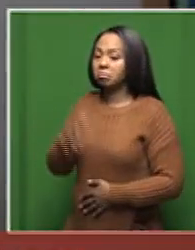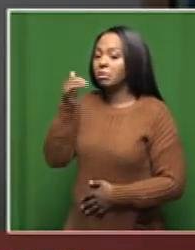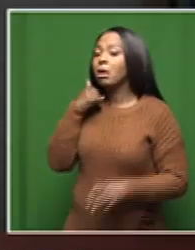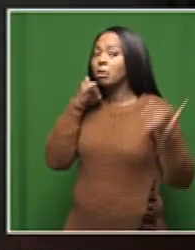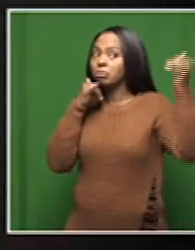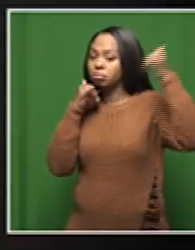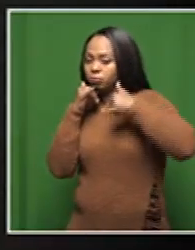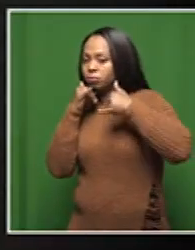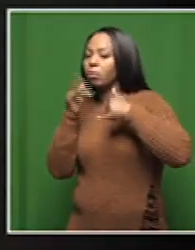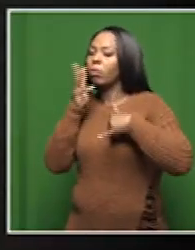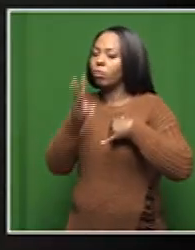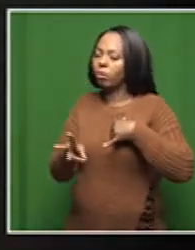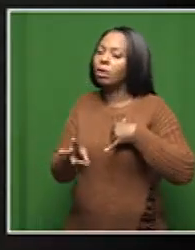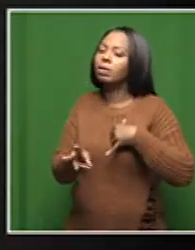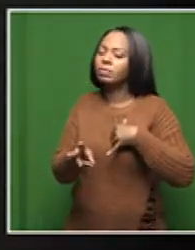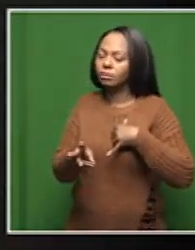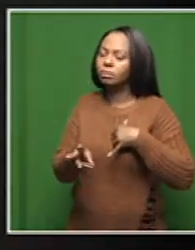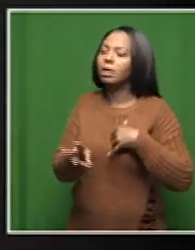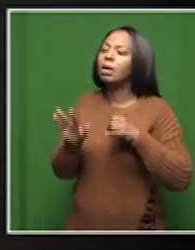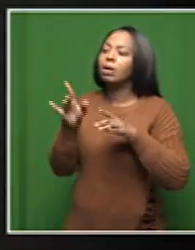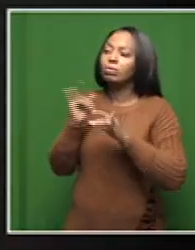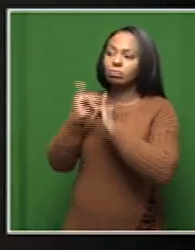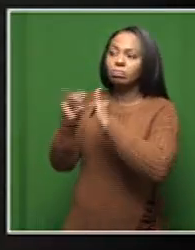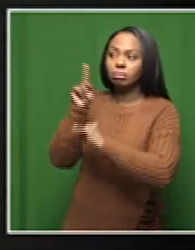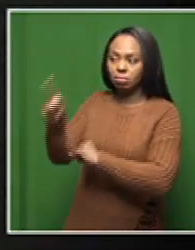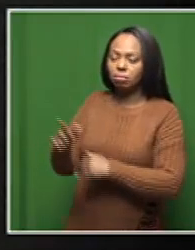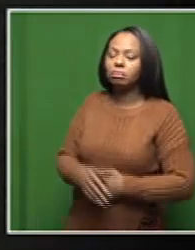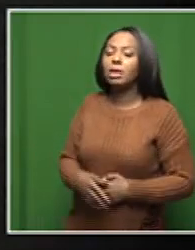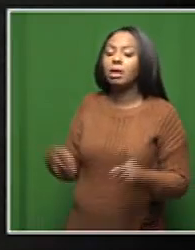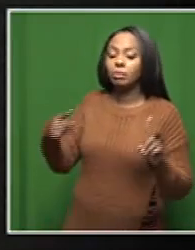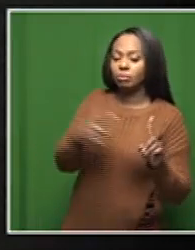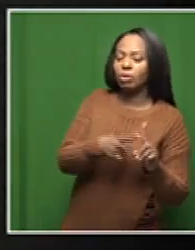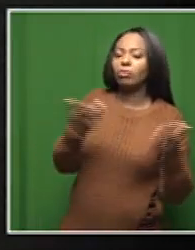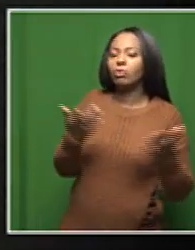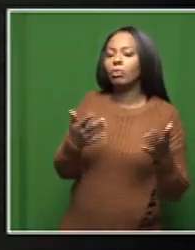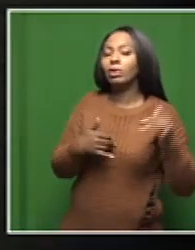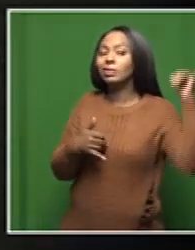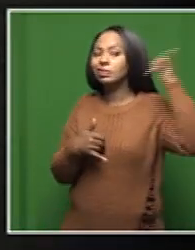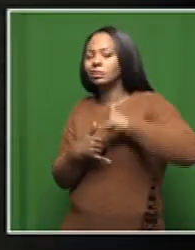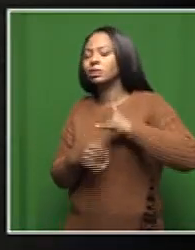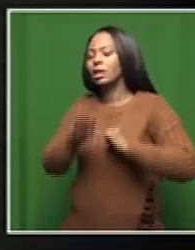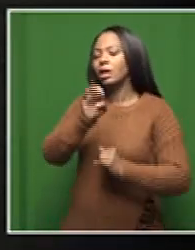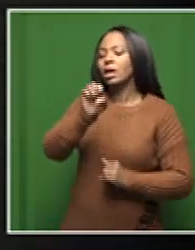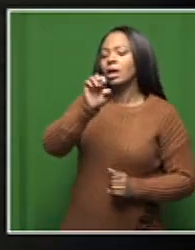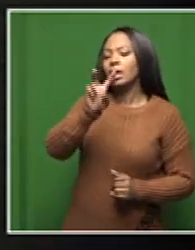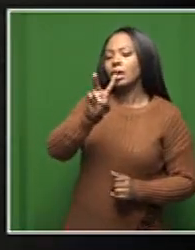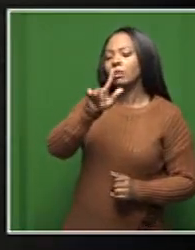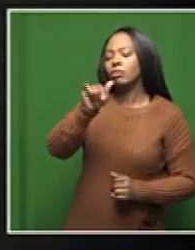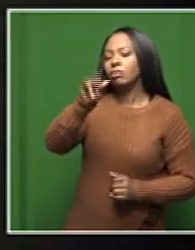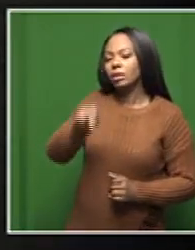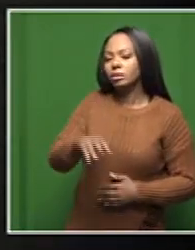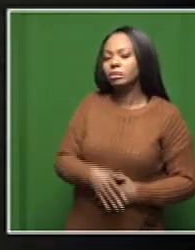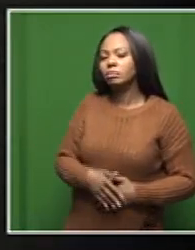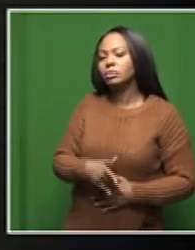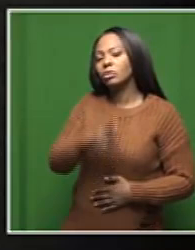coming through as we chat. And let's go to Evelyn, who's in Cape Town. Evelyn, a very good morning to you. What would you like